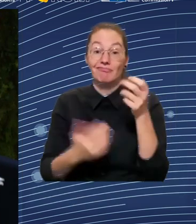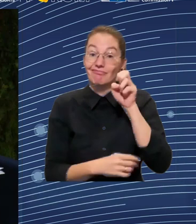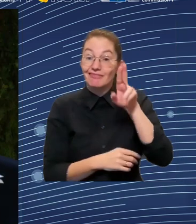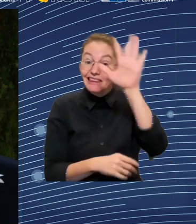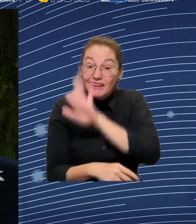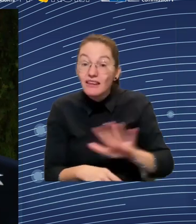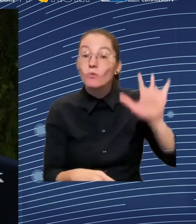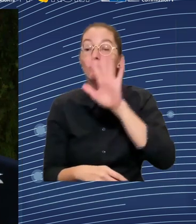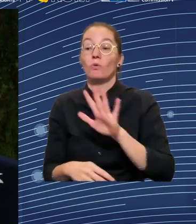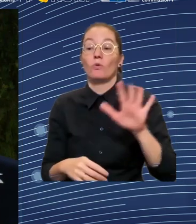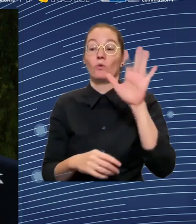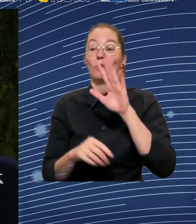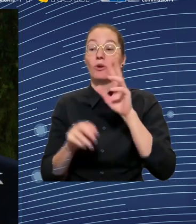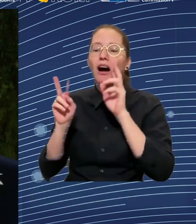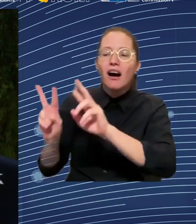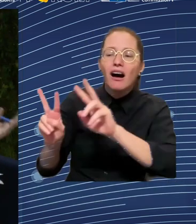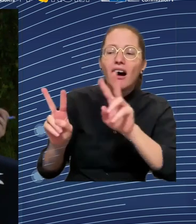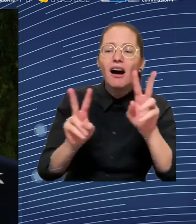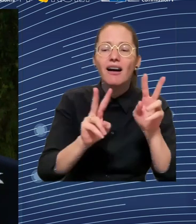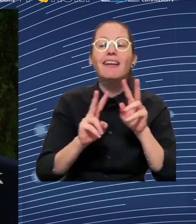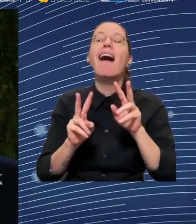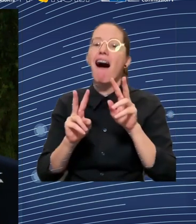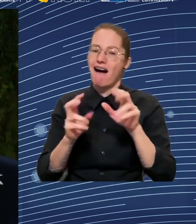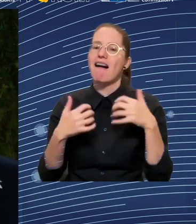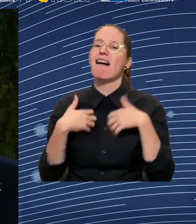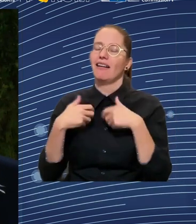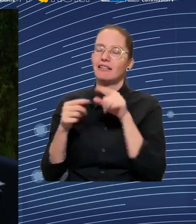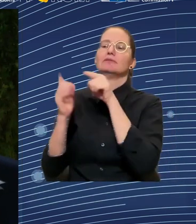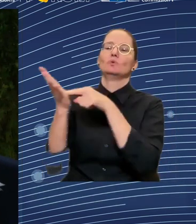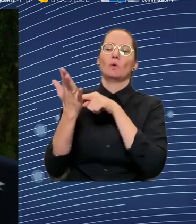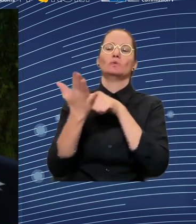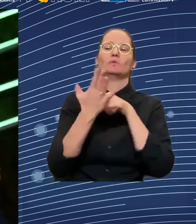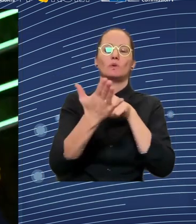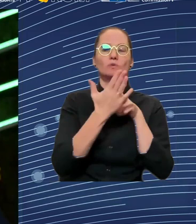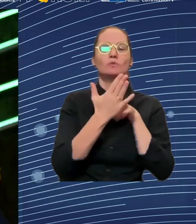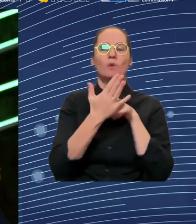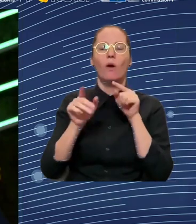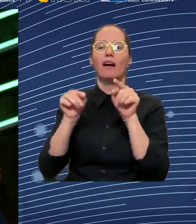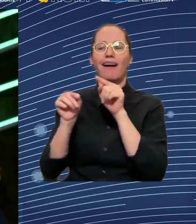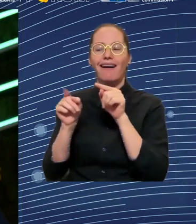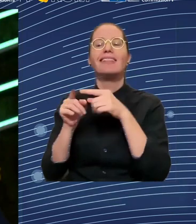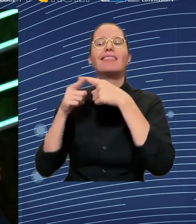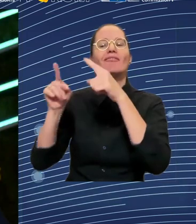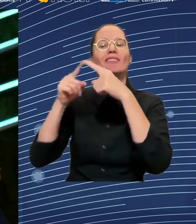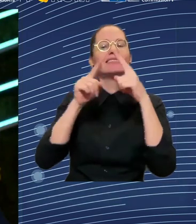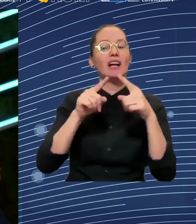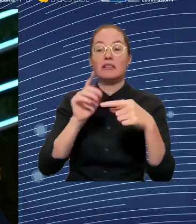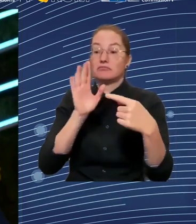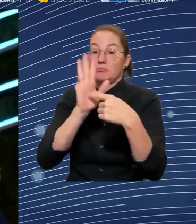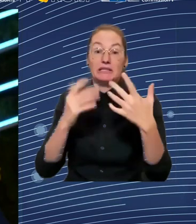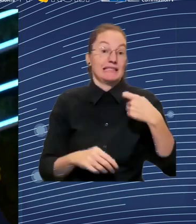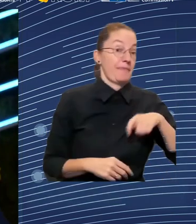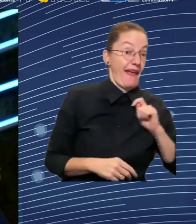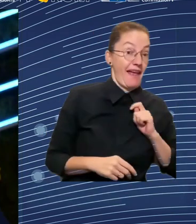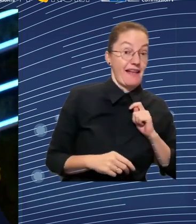industry that are the most present there. And just to conclude on the industry where this works well, all of the sectors that we have